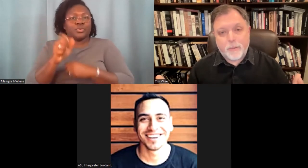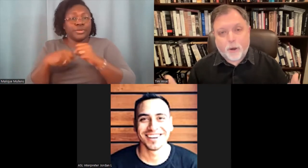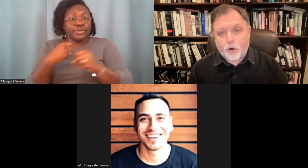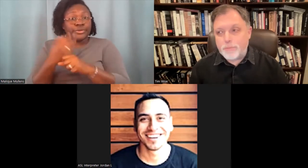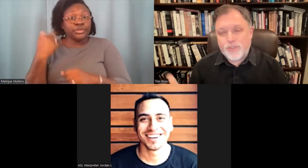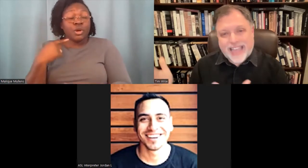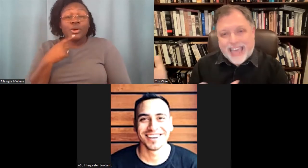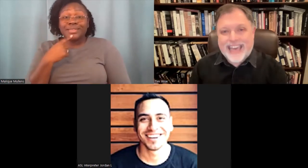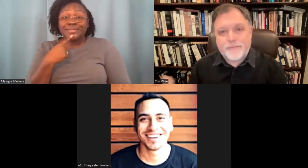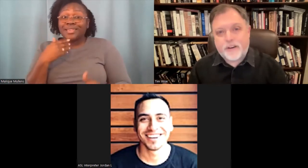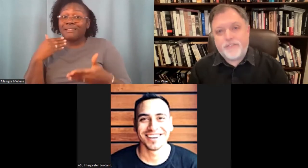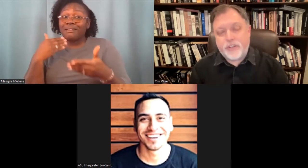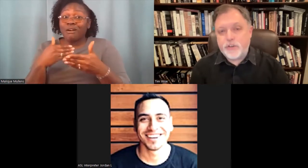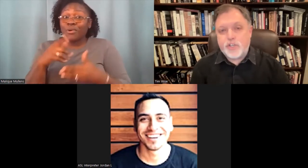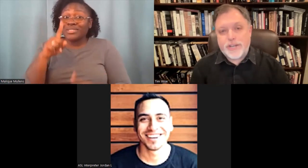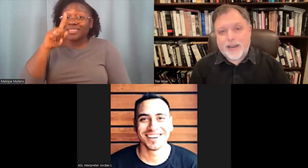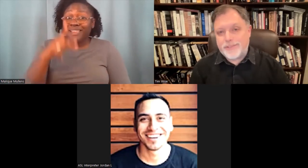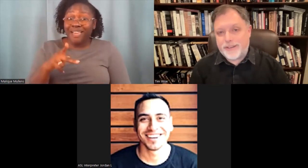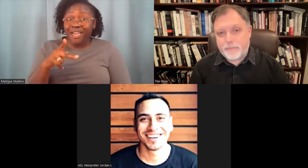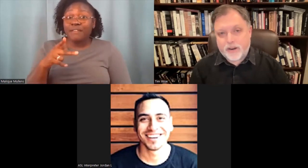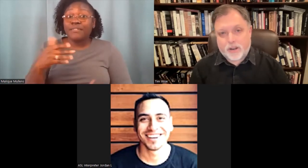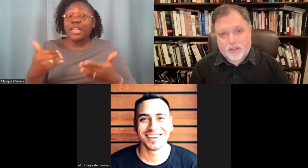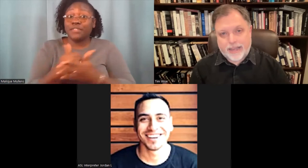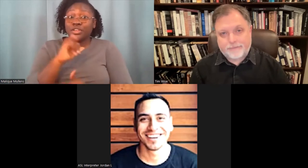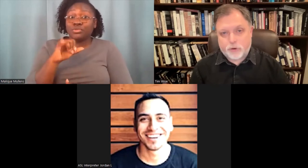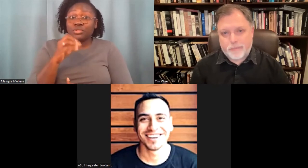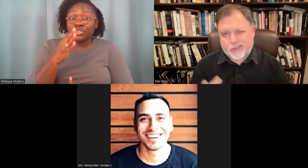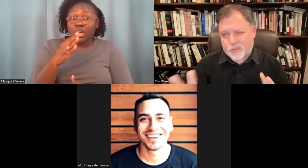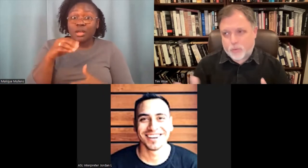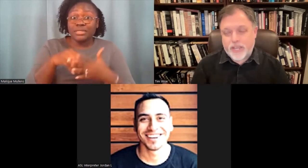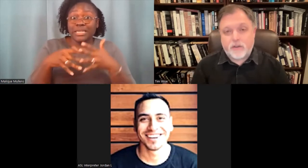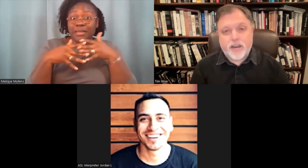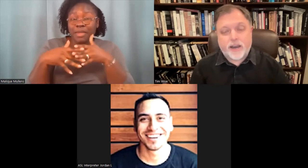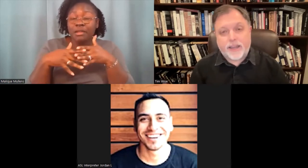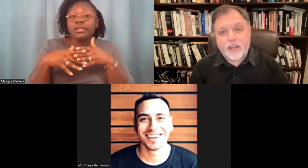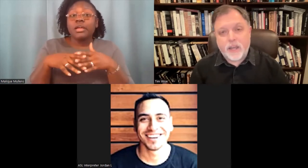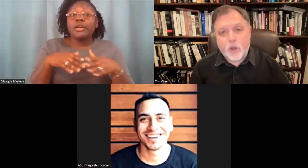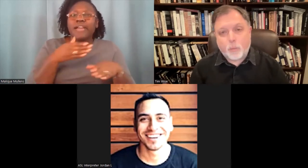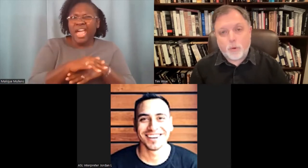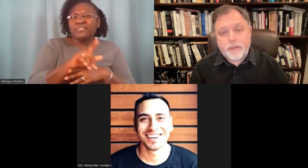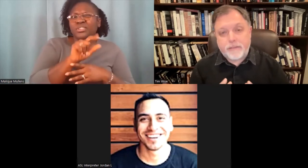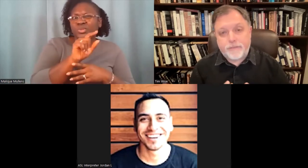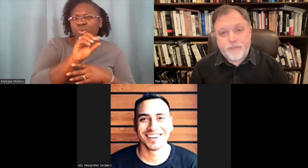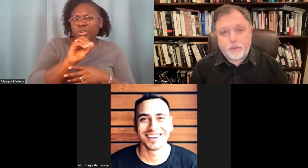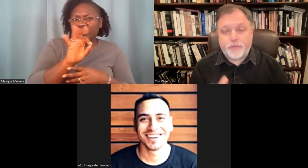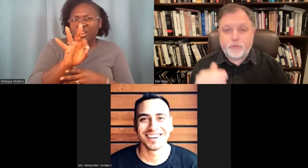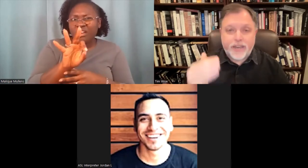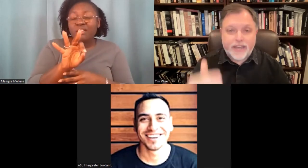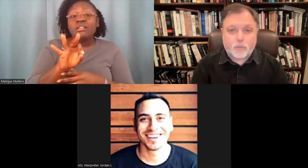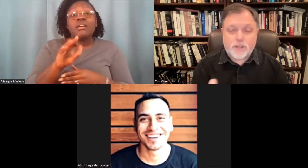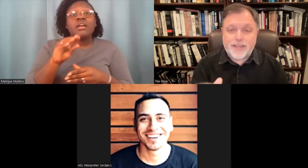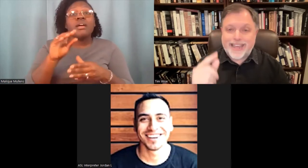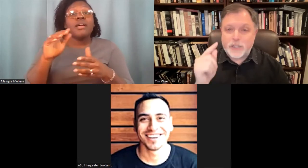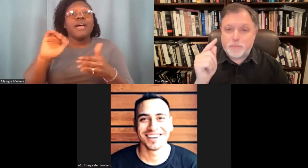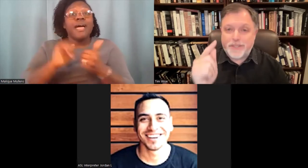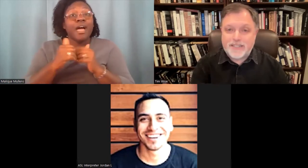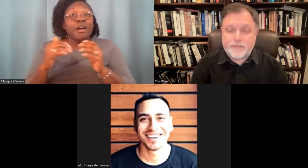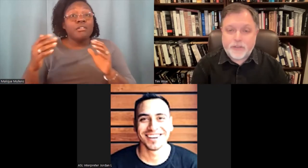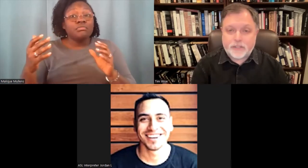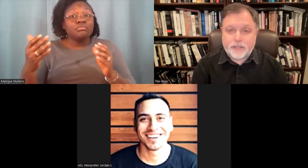that almost half of the new jobs in America after about 2009 were being filled through networking